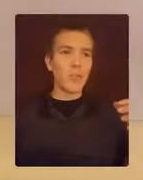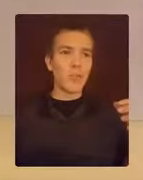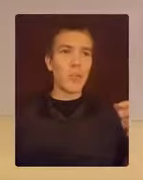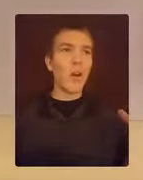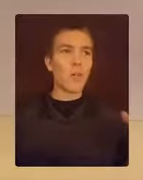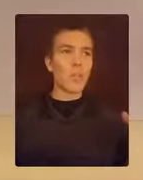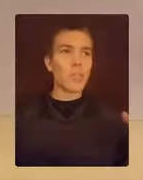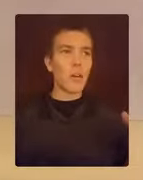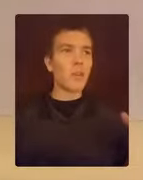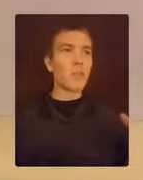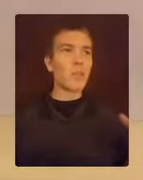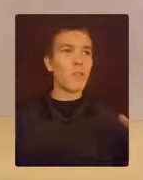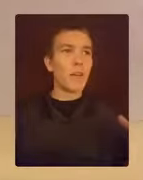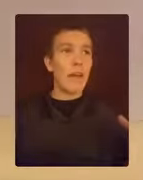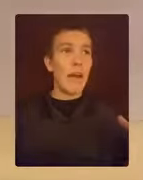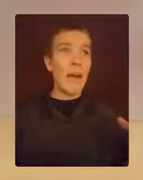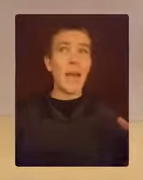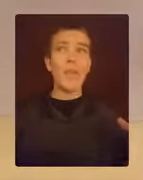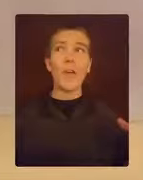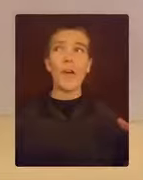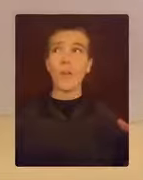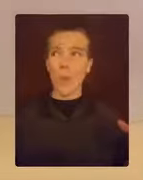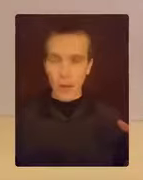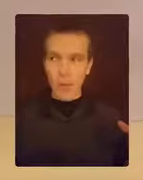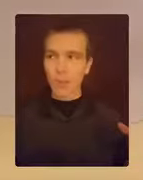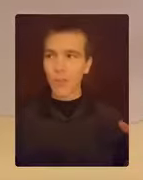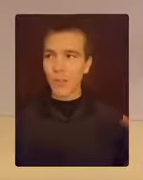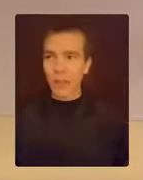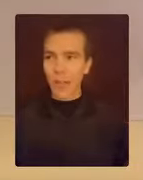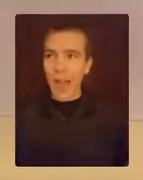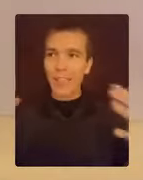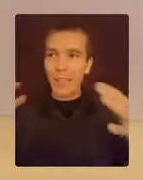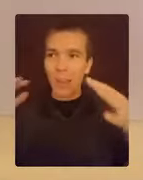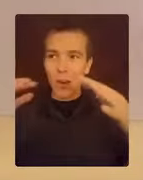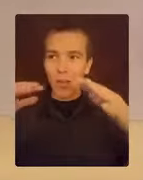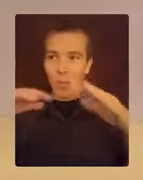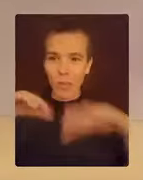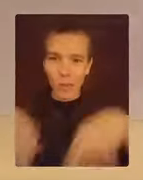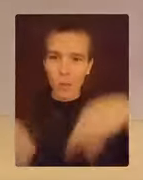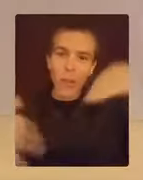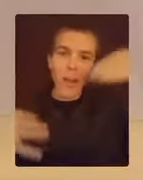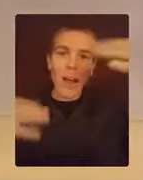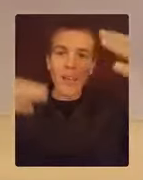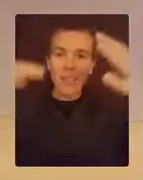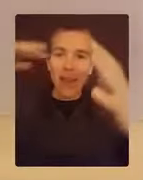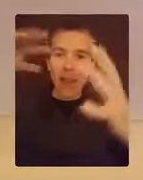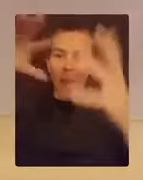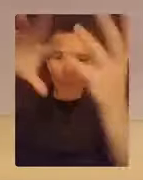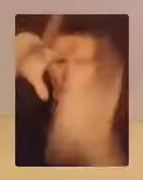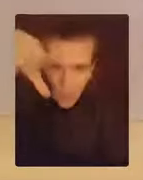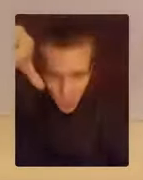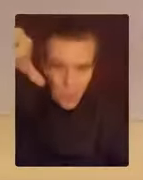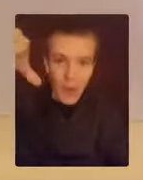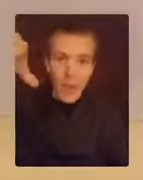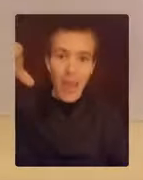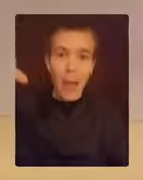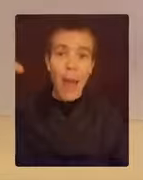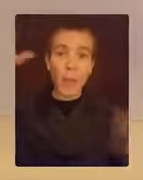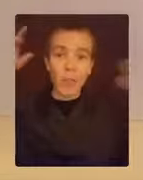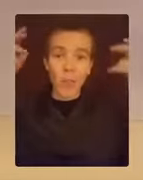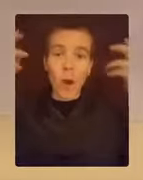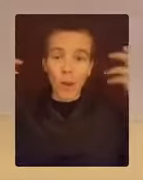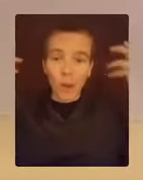was just falling to earth? And the glass turned to a liquid glass, and I fell through it,